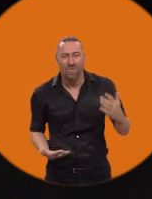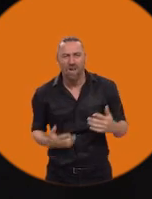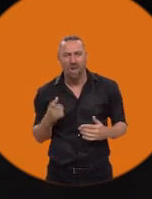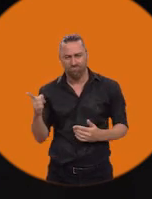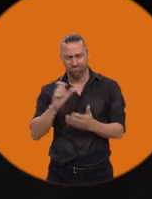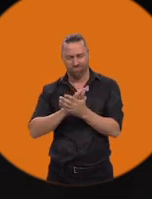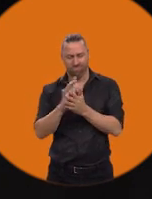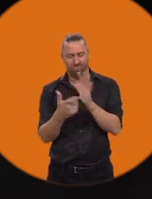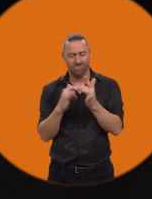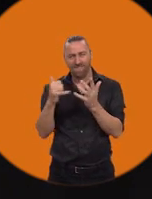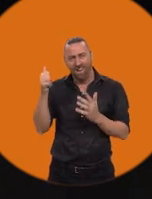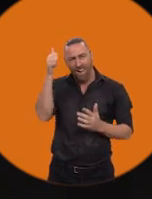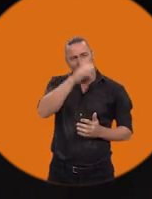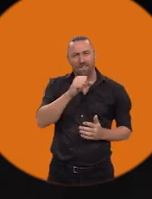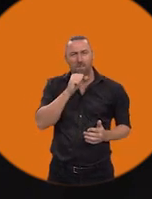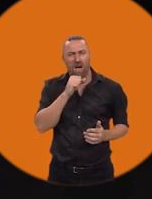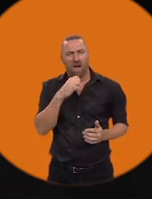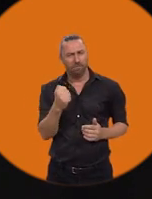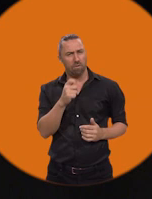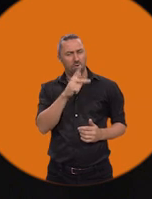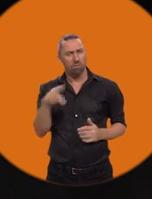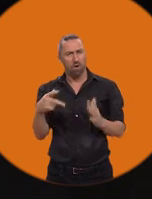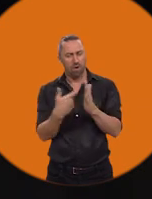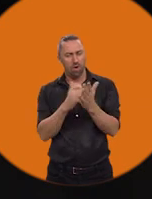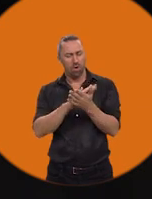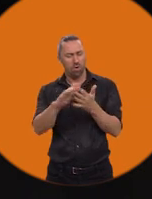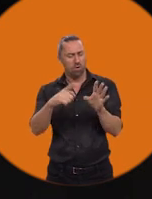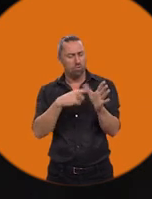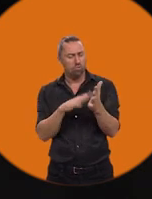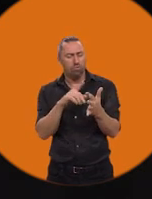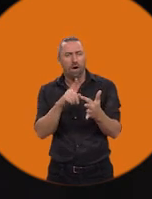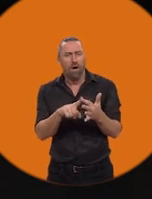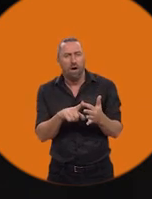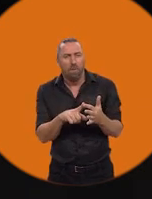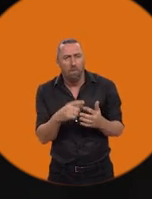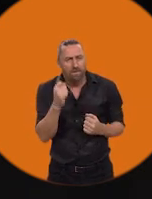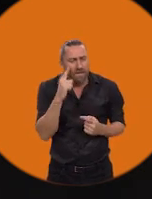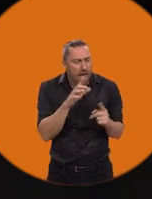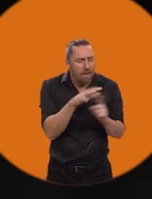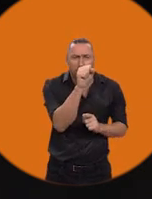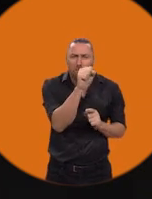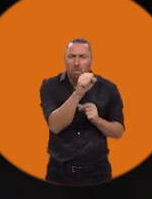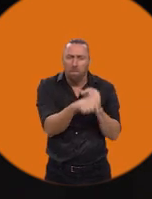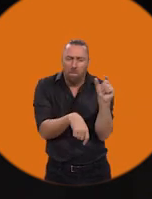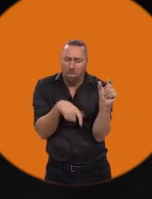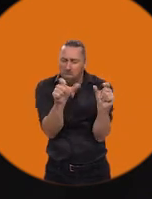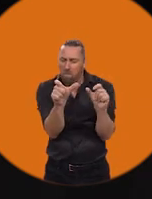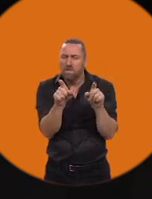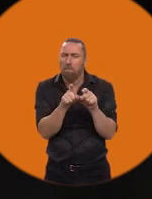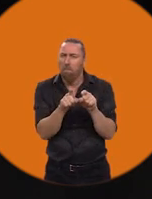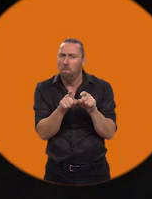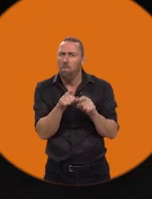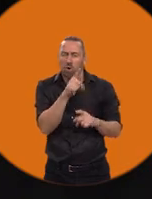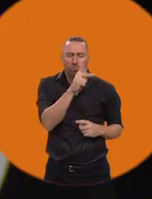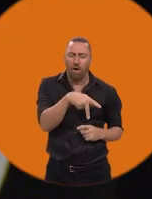is such a clever author. He uses rhyming words to entertain us. Did you hear rhyming?